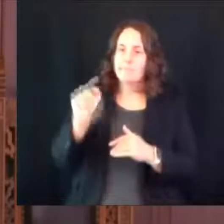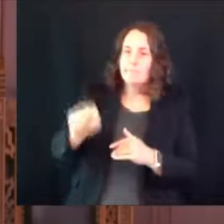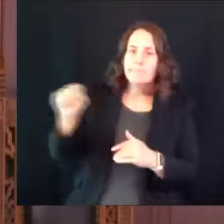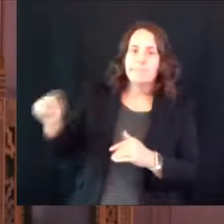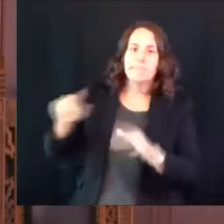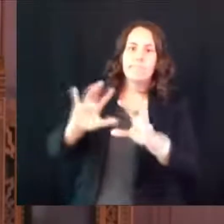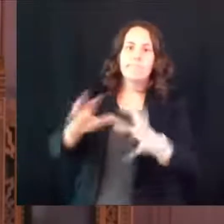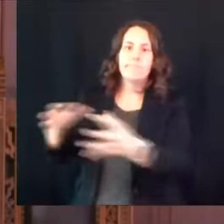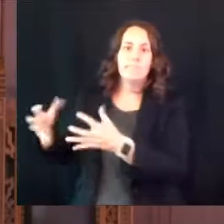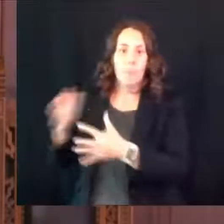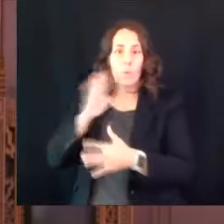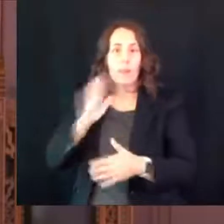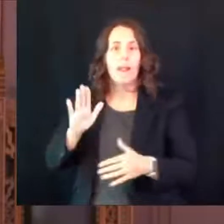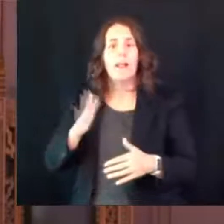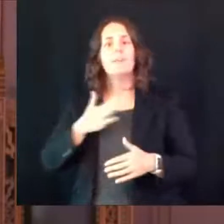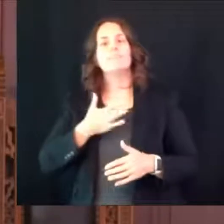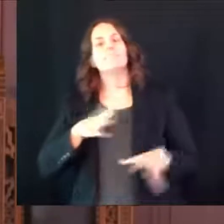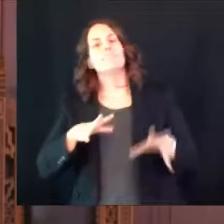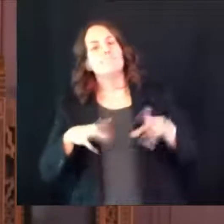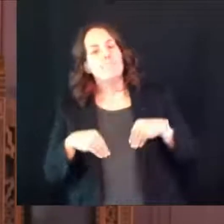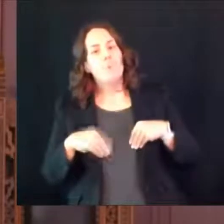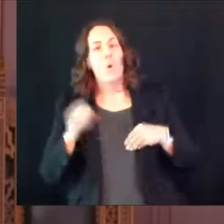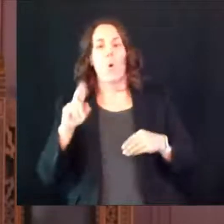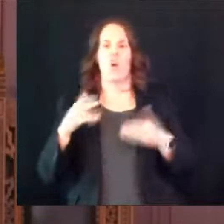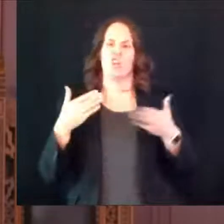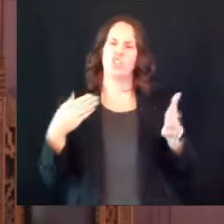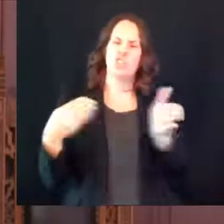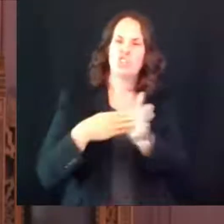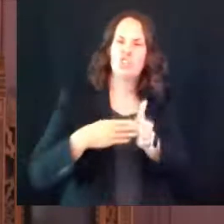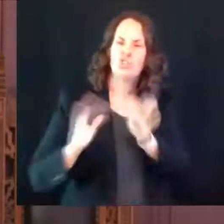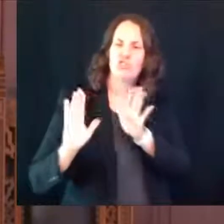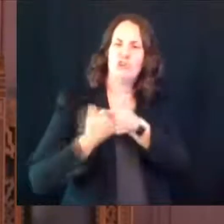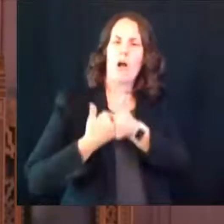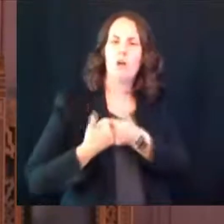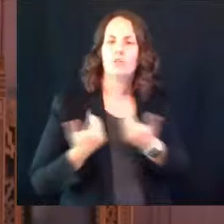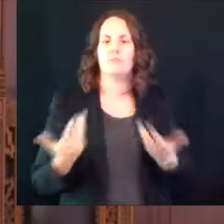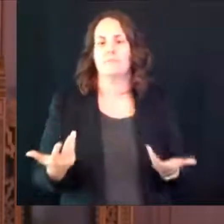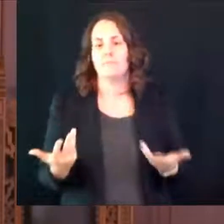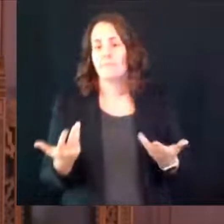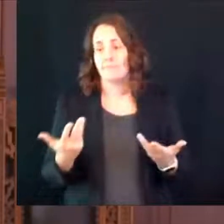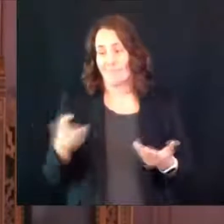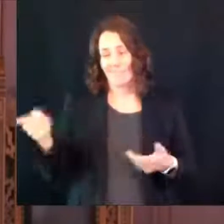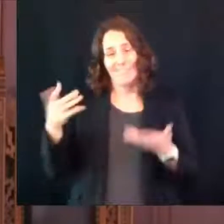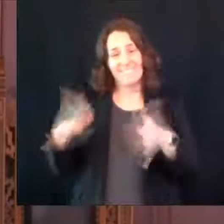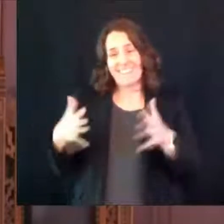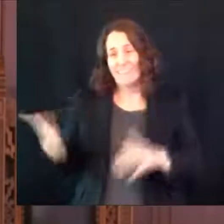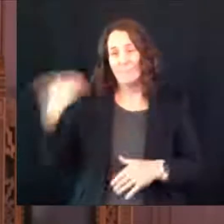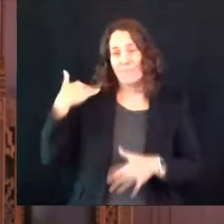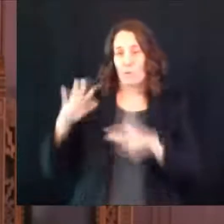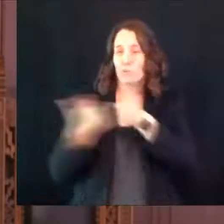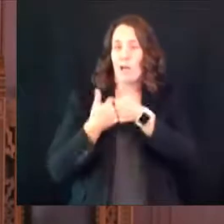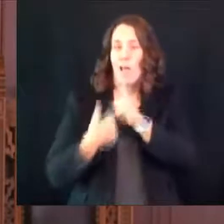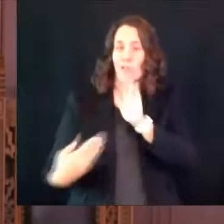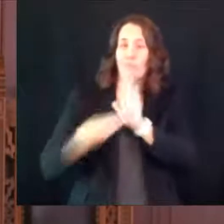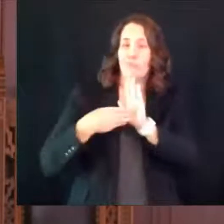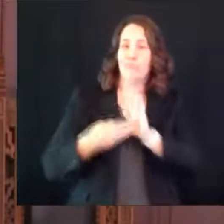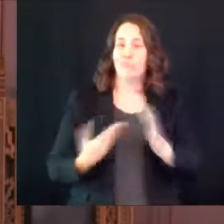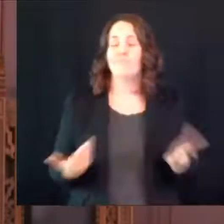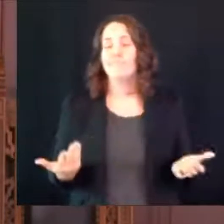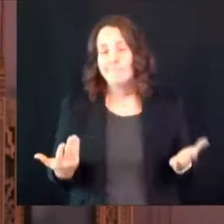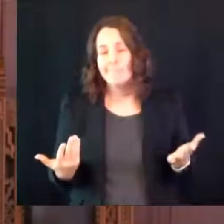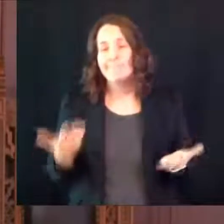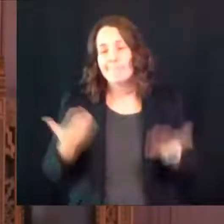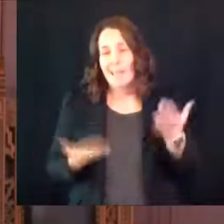can overcome that challenge, just like we believe we can overcome the challenges that exist on the